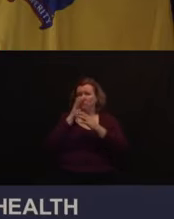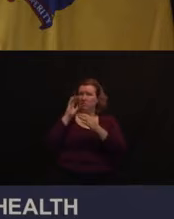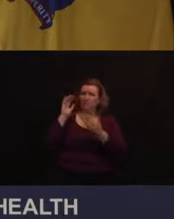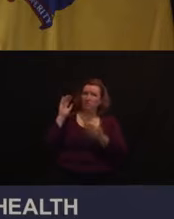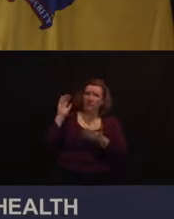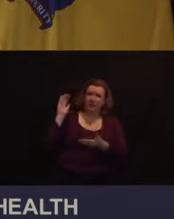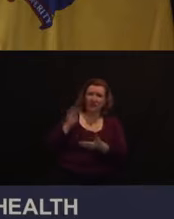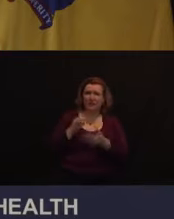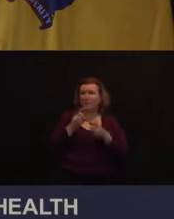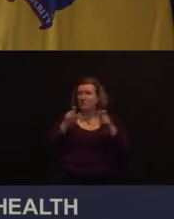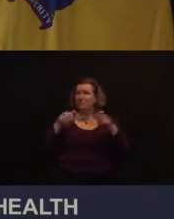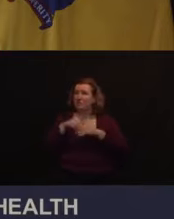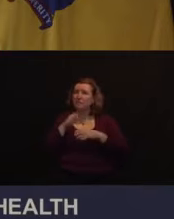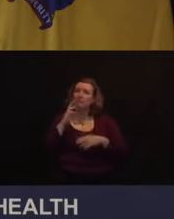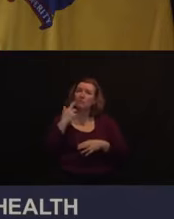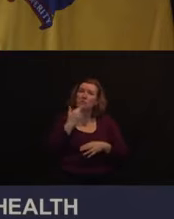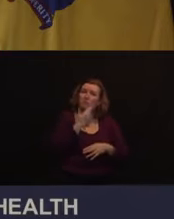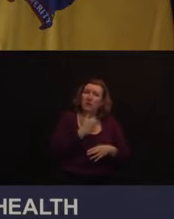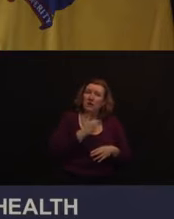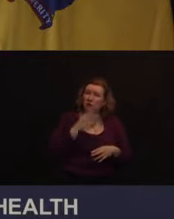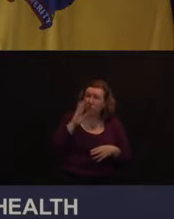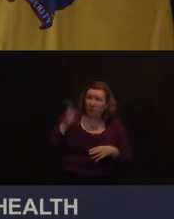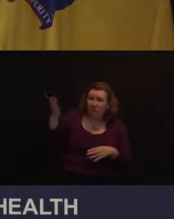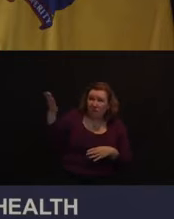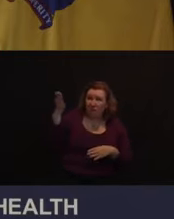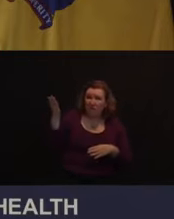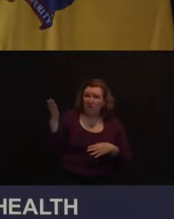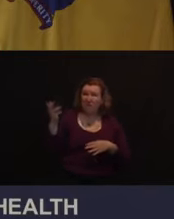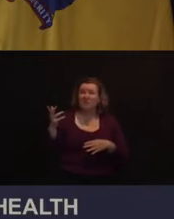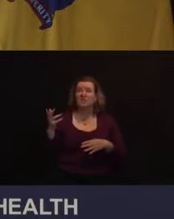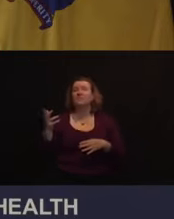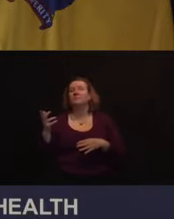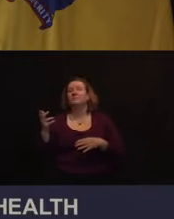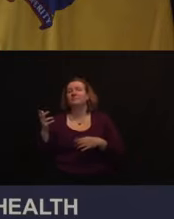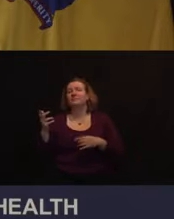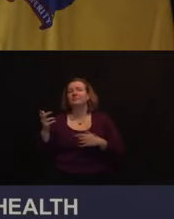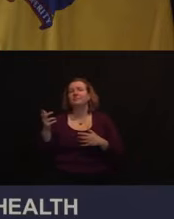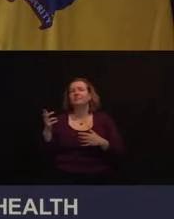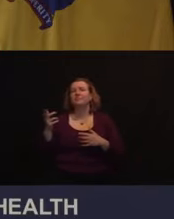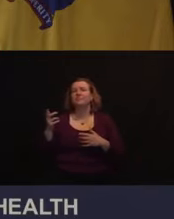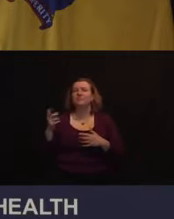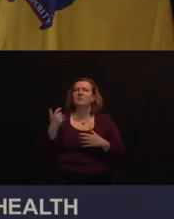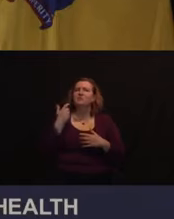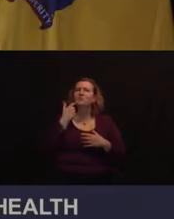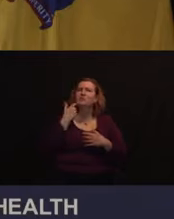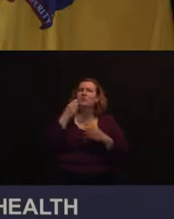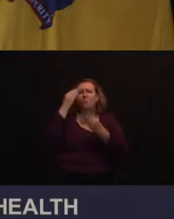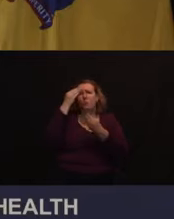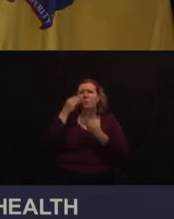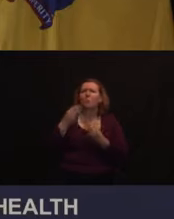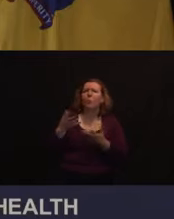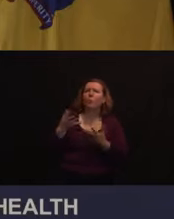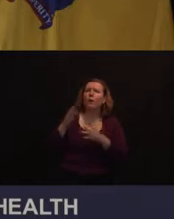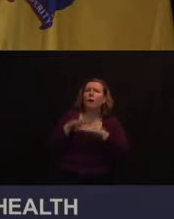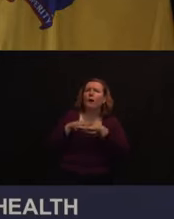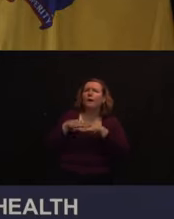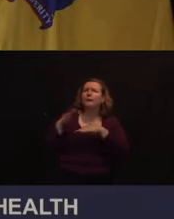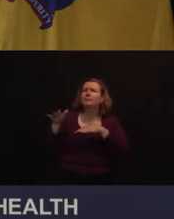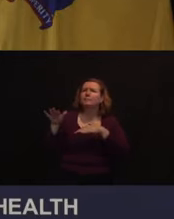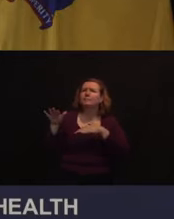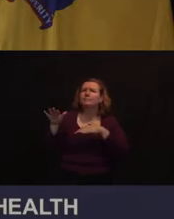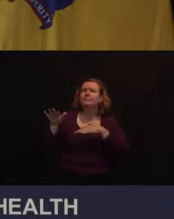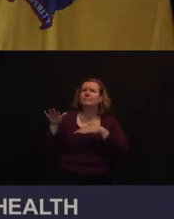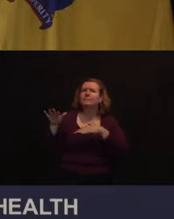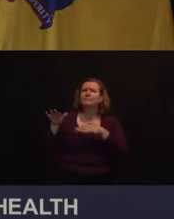AG's office released a report yesterday that cleared you and several troopers of any misconduct from a